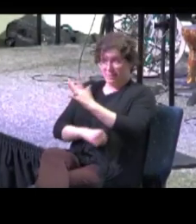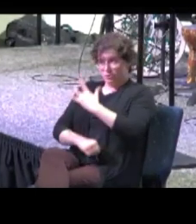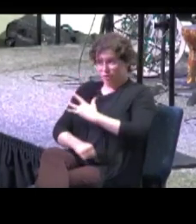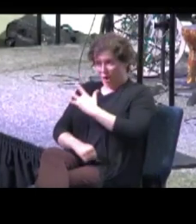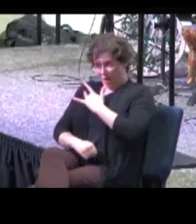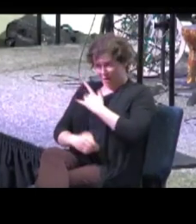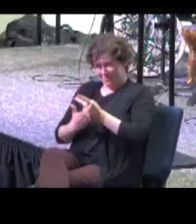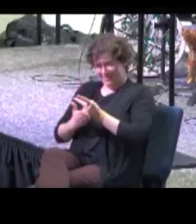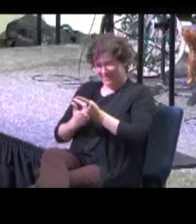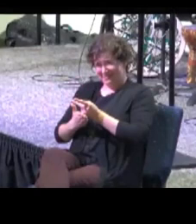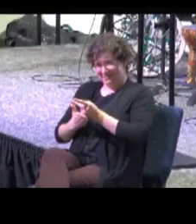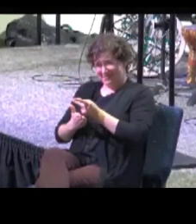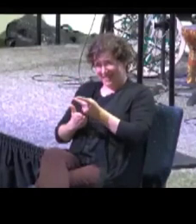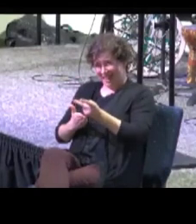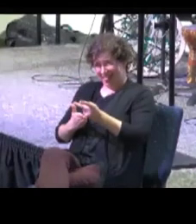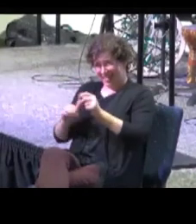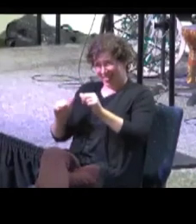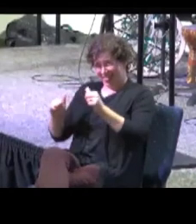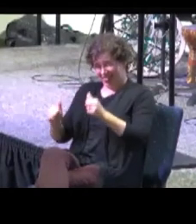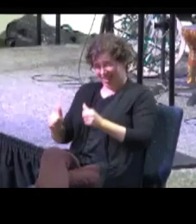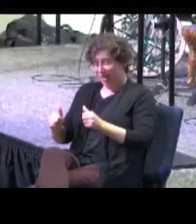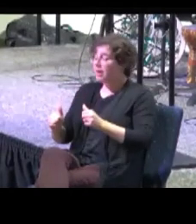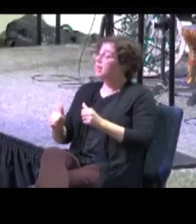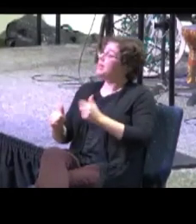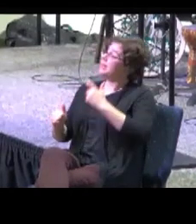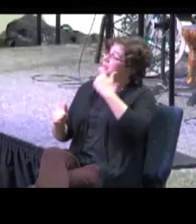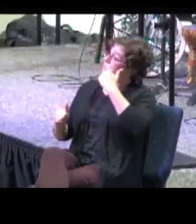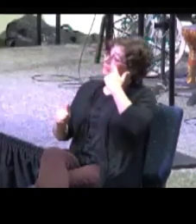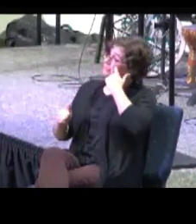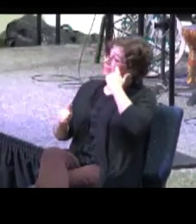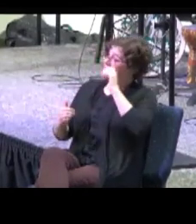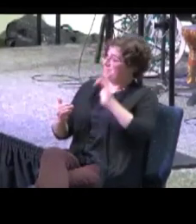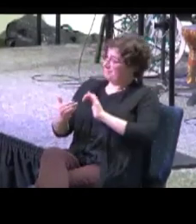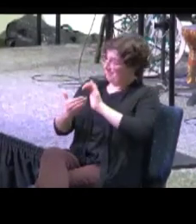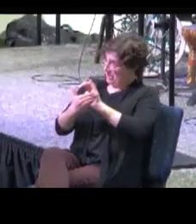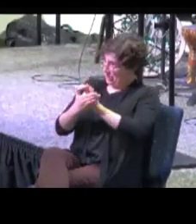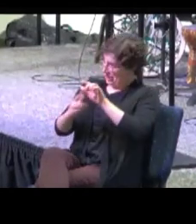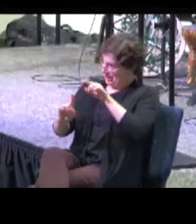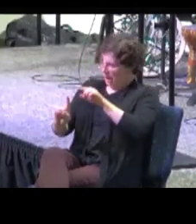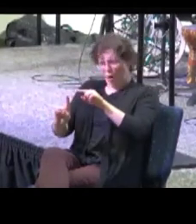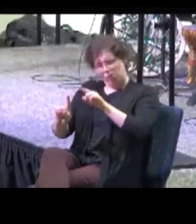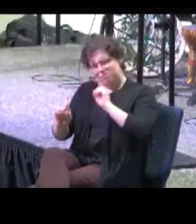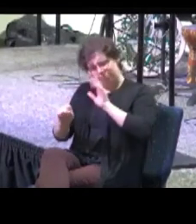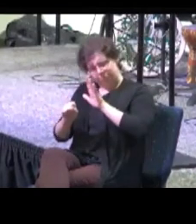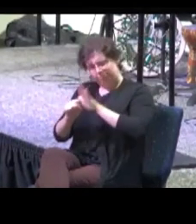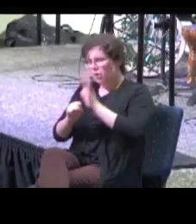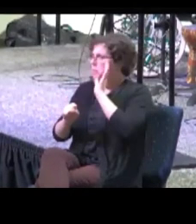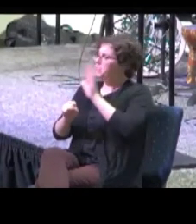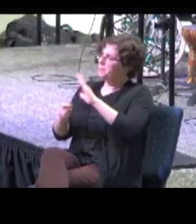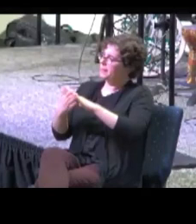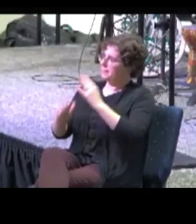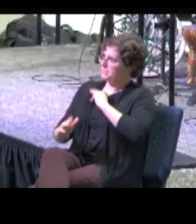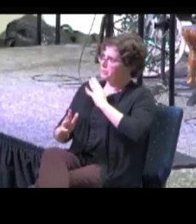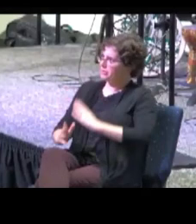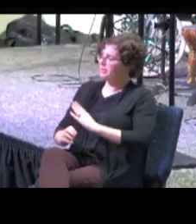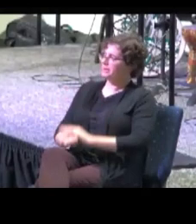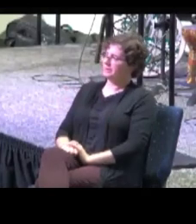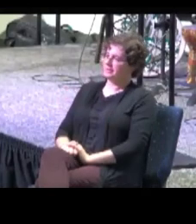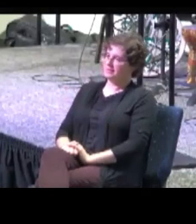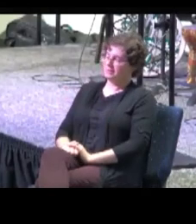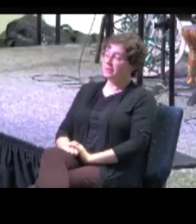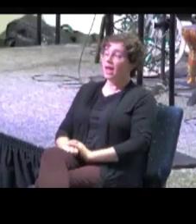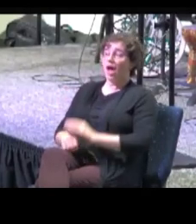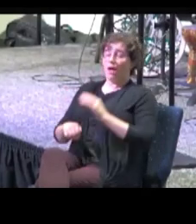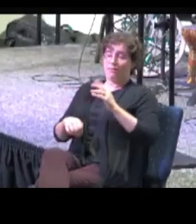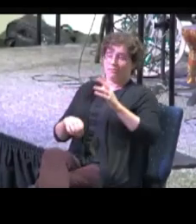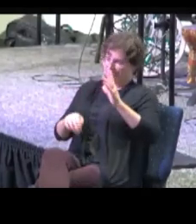failing. But with his new bride, Elaine, he was committed to serving as a missionary. Early in life, my parents took me to